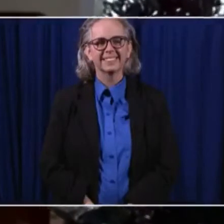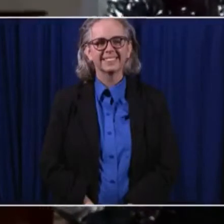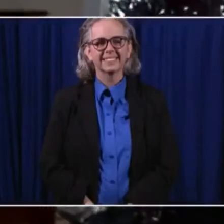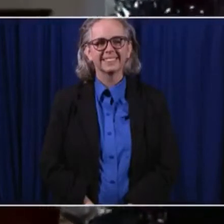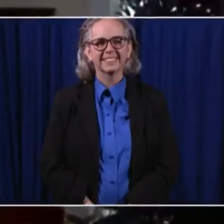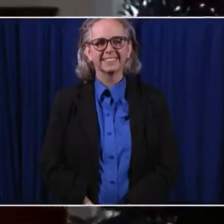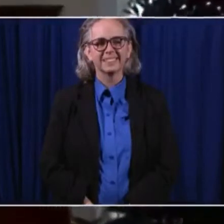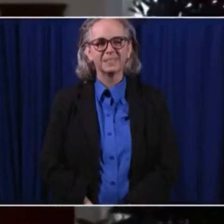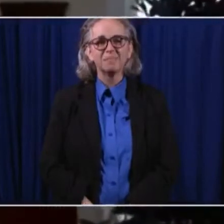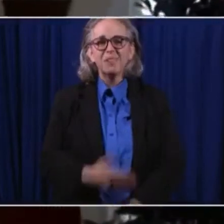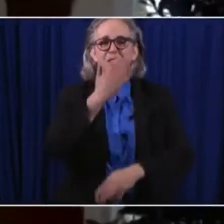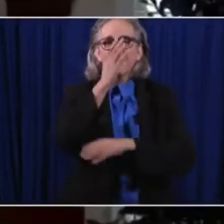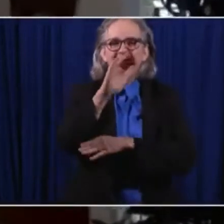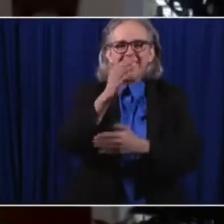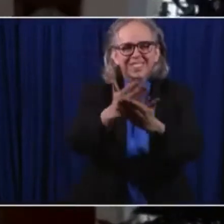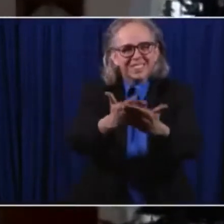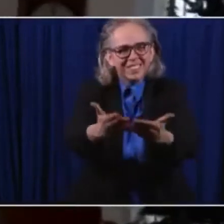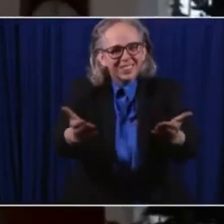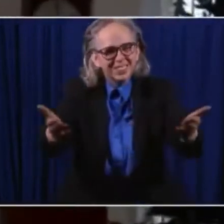Good afternoon, everyone.